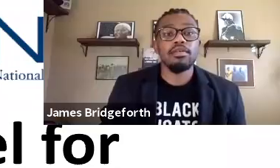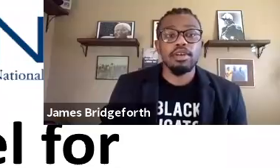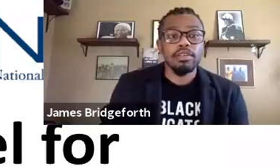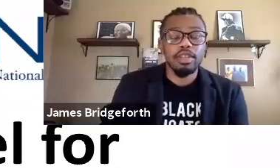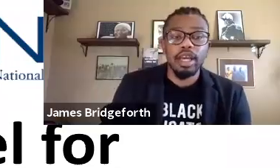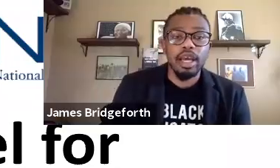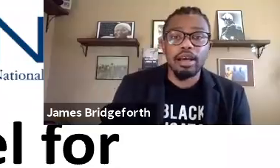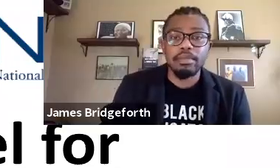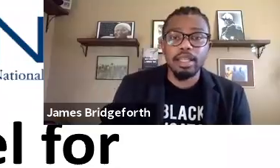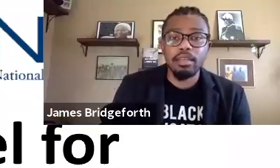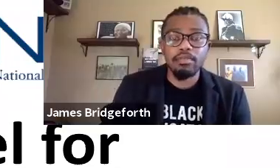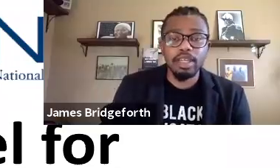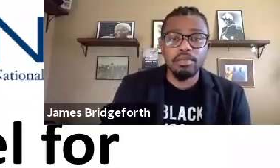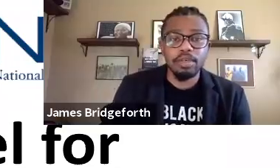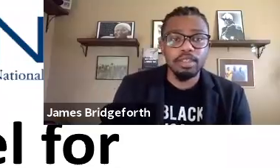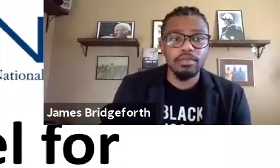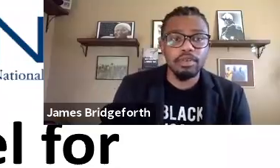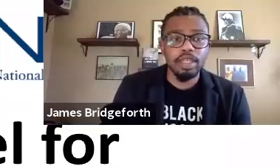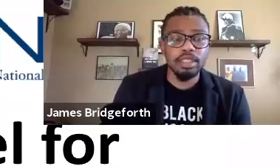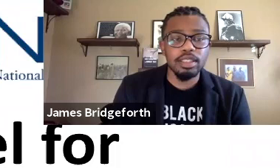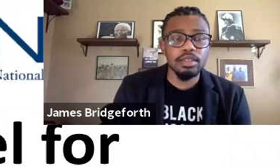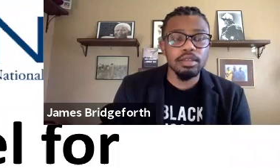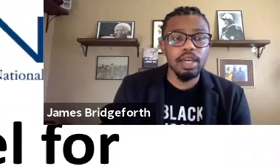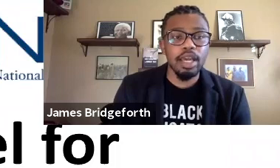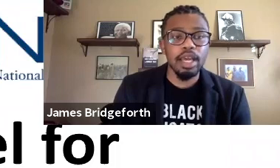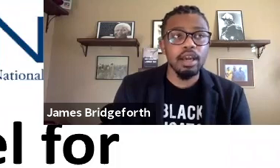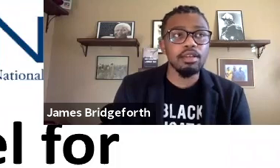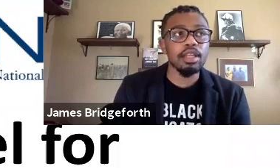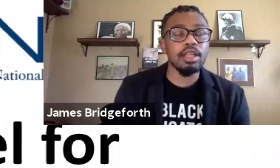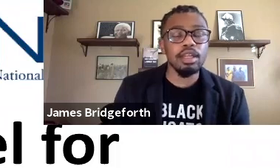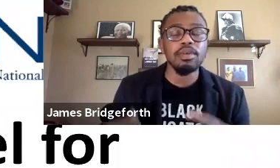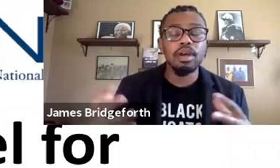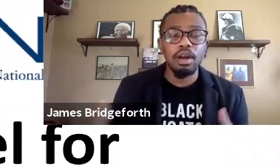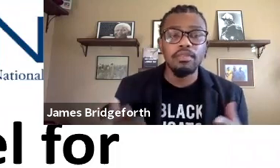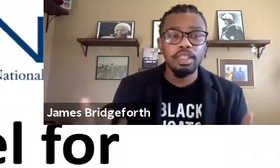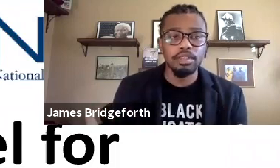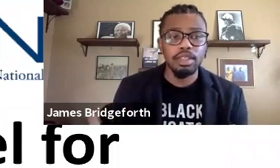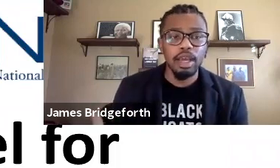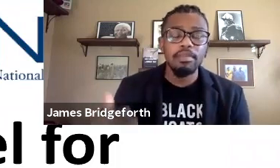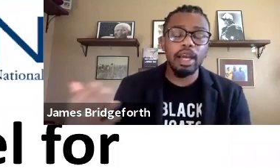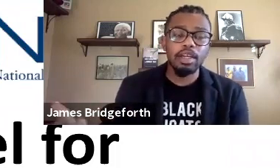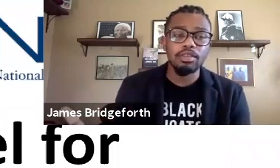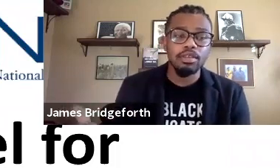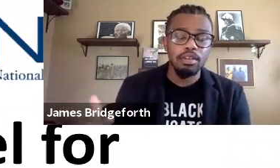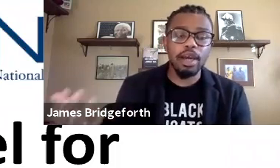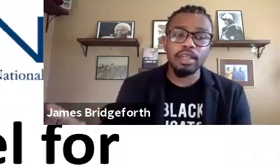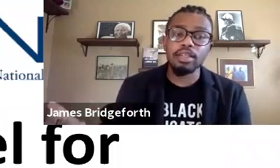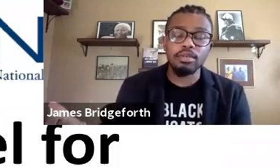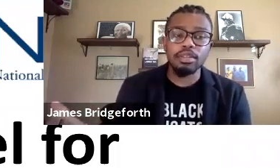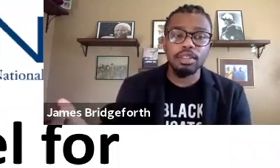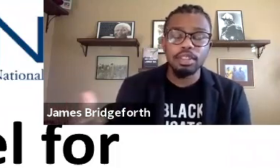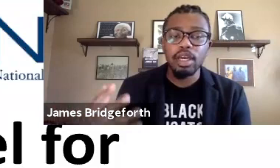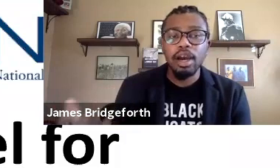Thank you, Sarah, for that. I think it's really important for us to, again, like in dealing with all of the issues that Black graduate students and